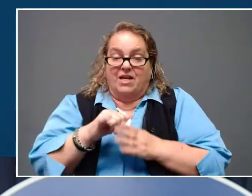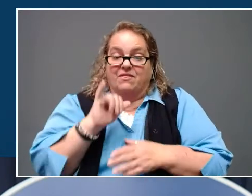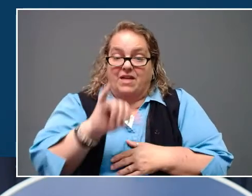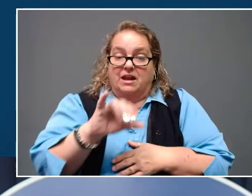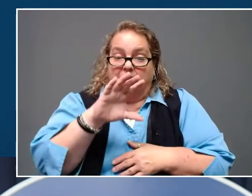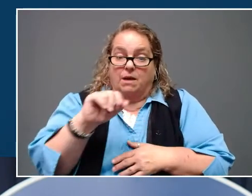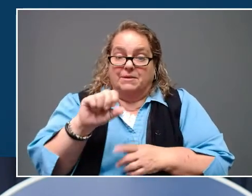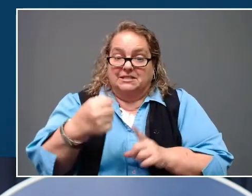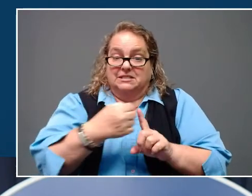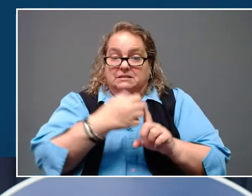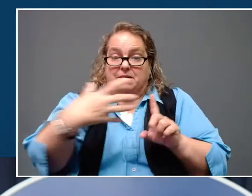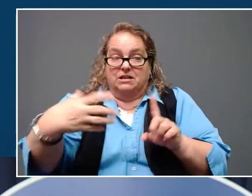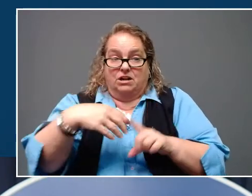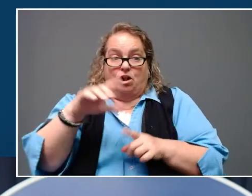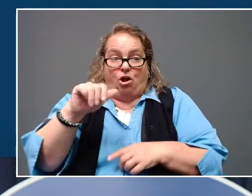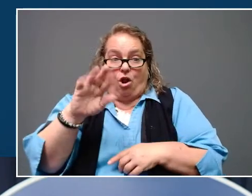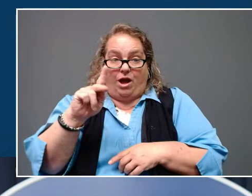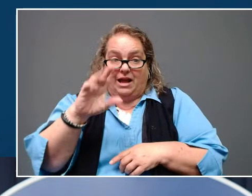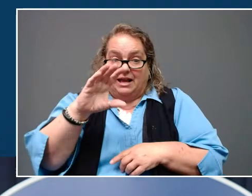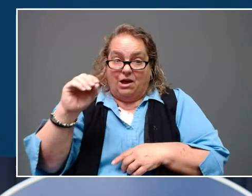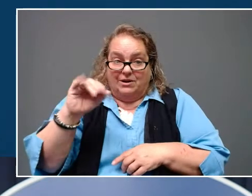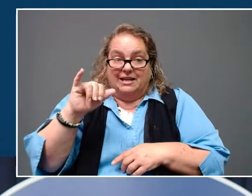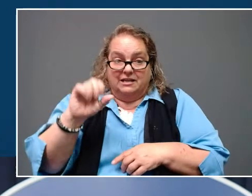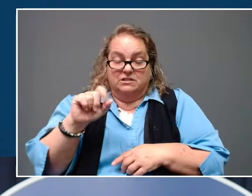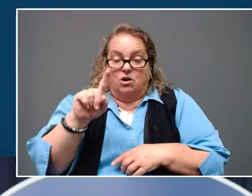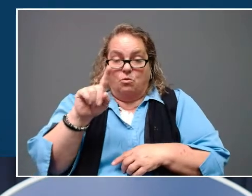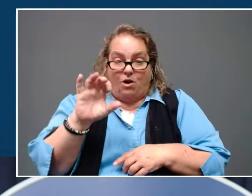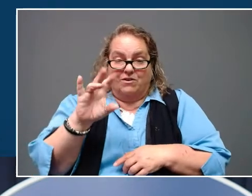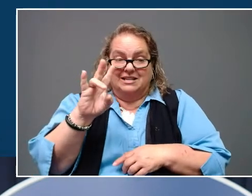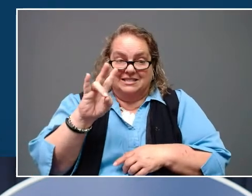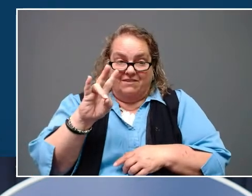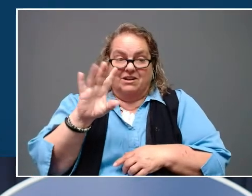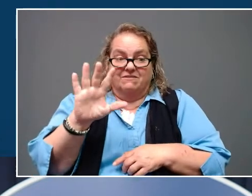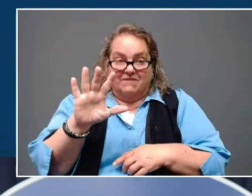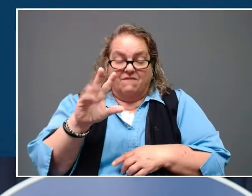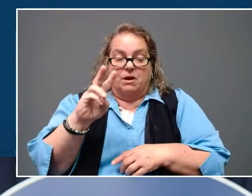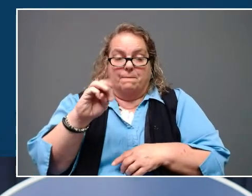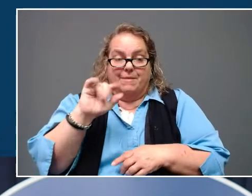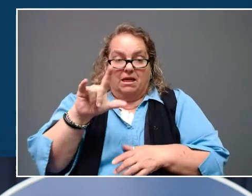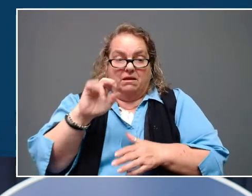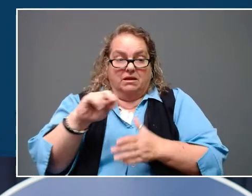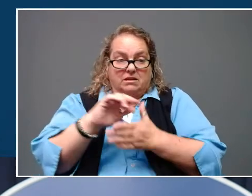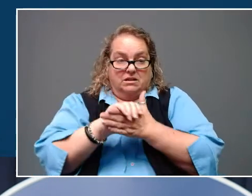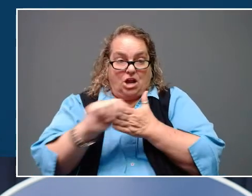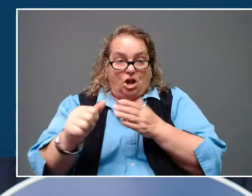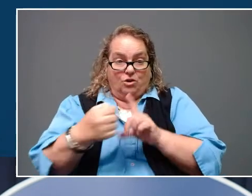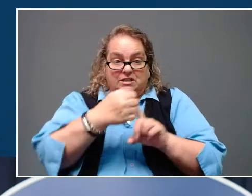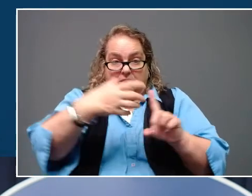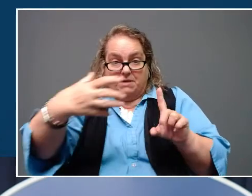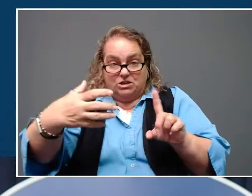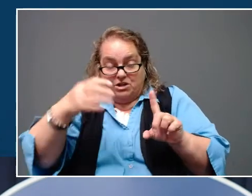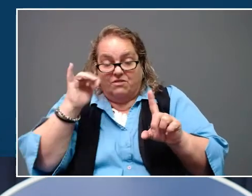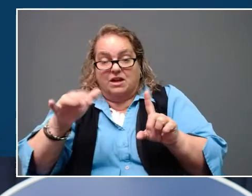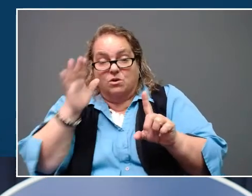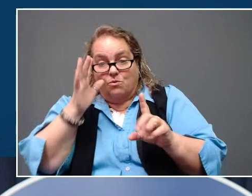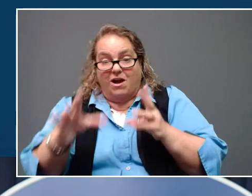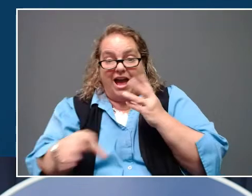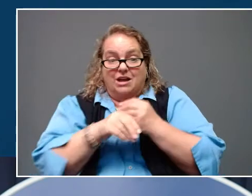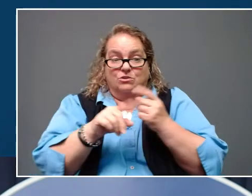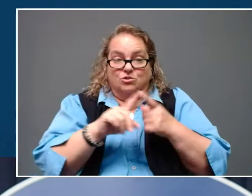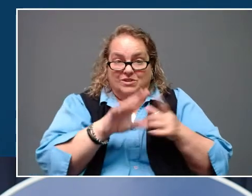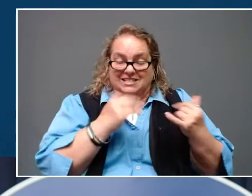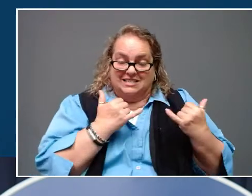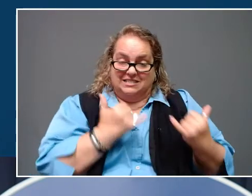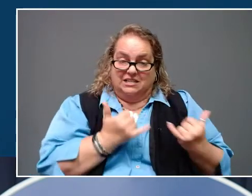in Clark County is a $175 million expansion that will add to its existing